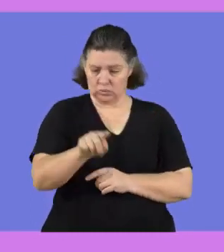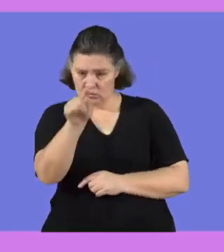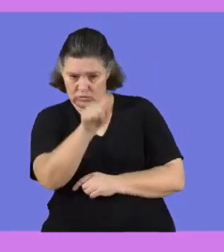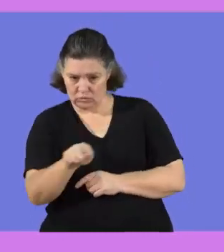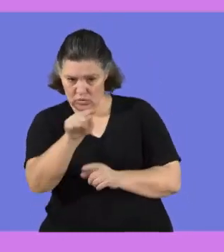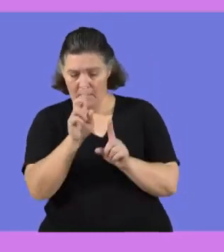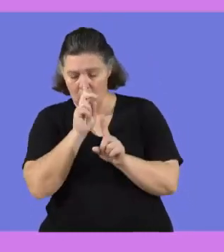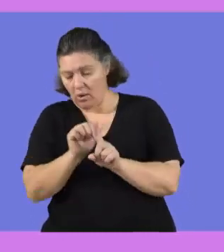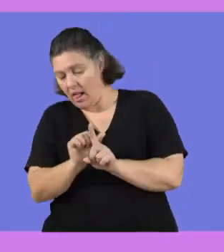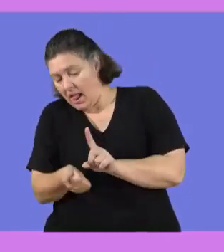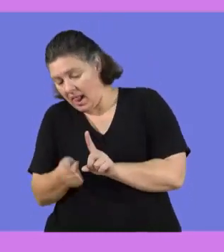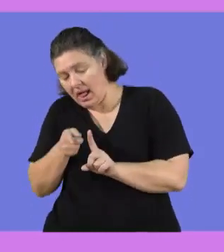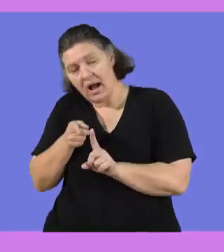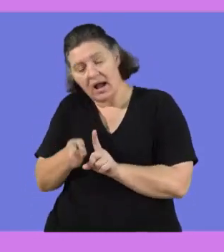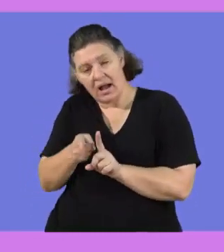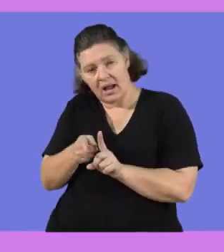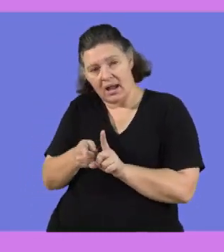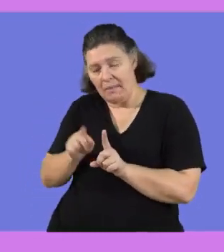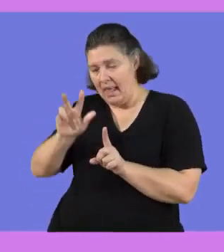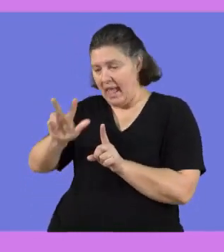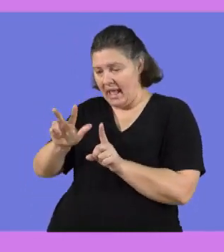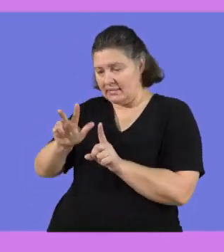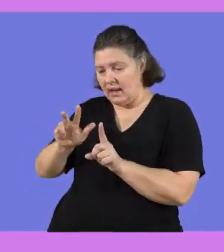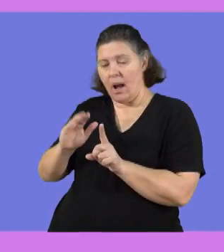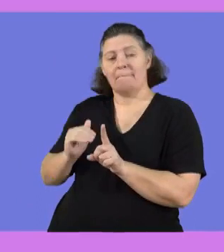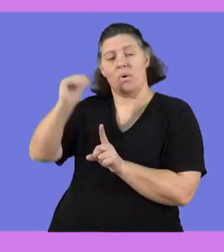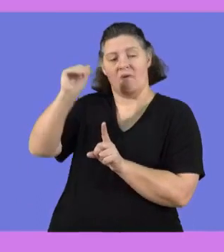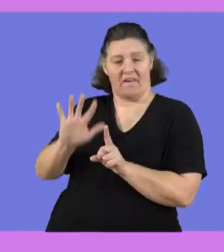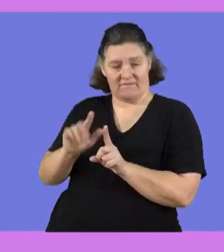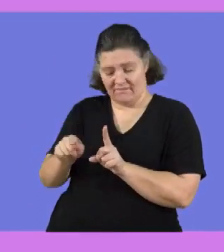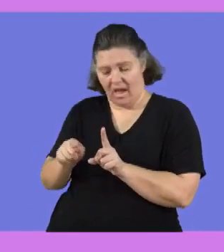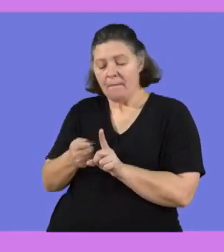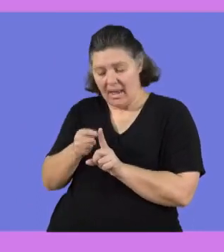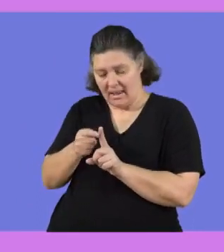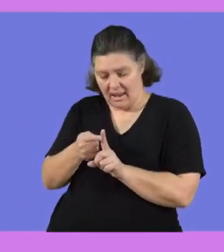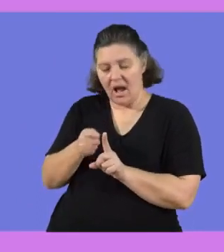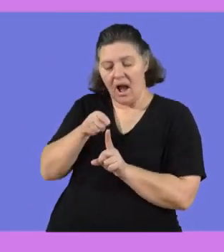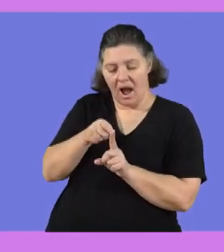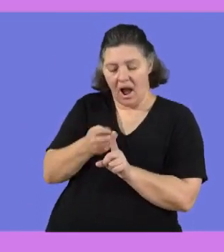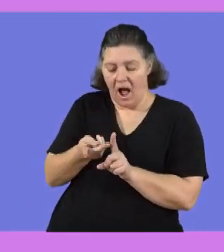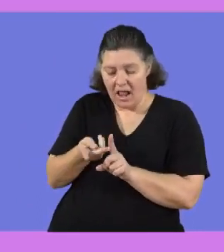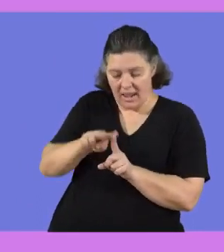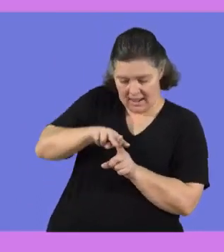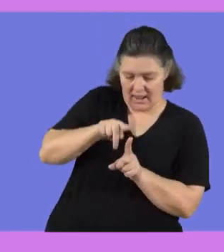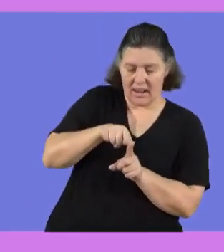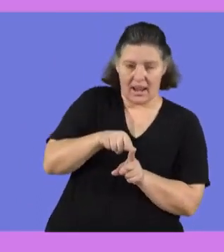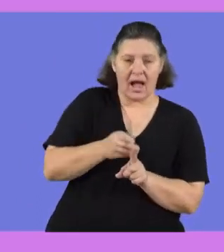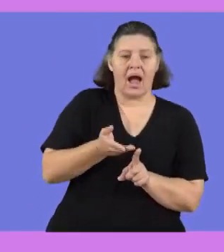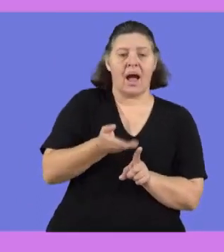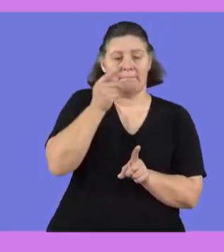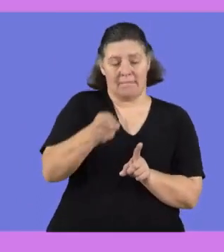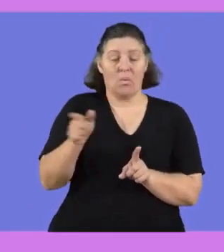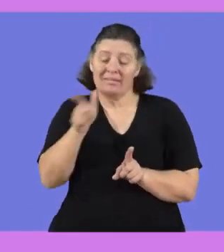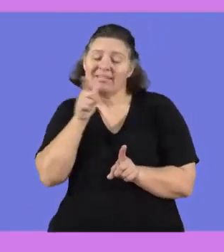second decimal place, we should look at the third decimal place, which is the third value after a comma. The third value after